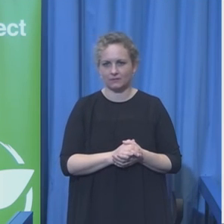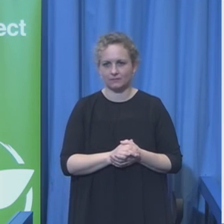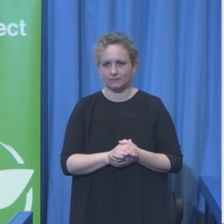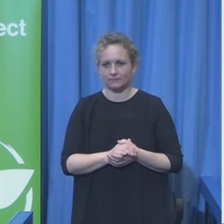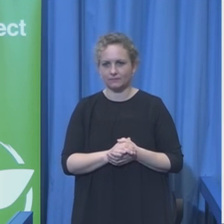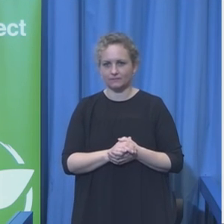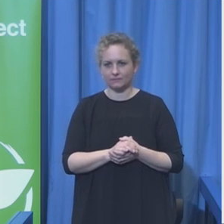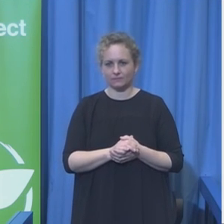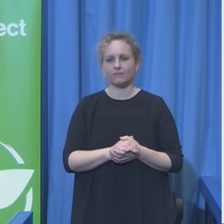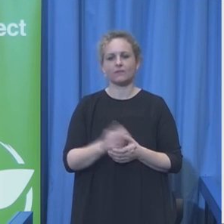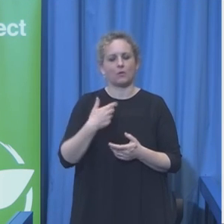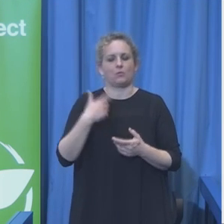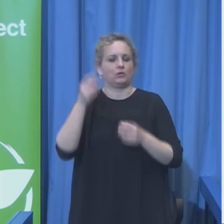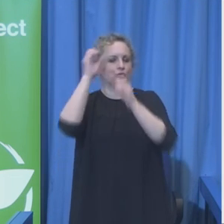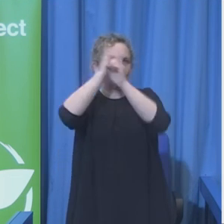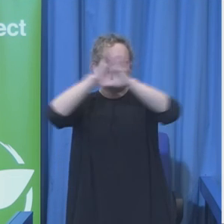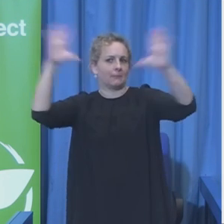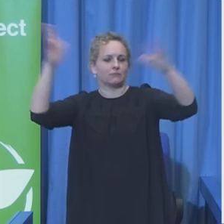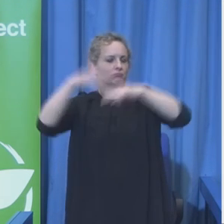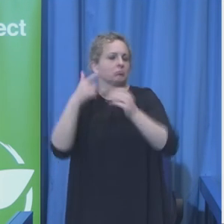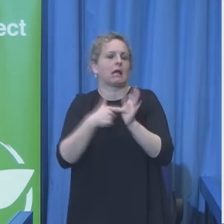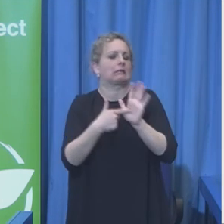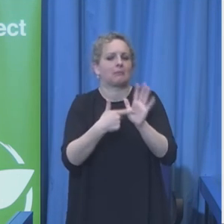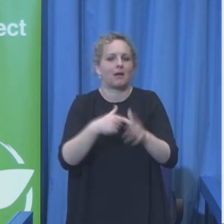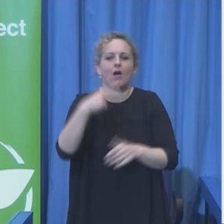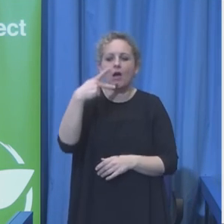The witch in Snow White,